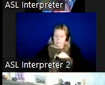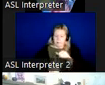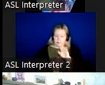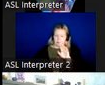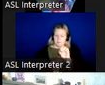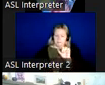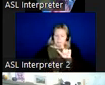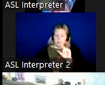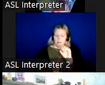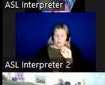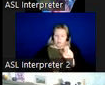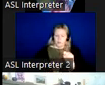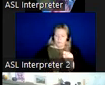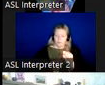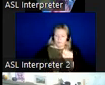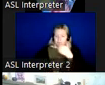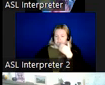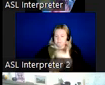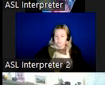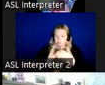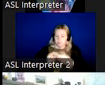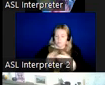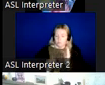a storybook in our libraries.